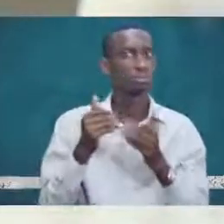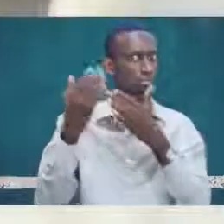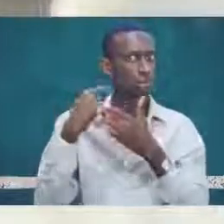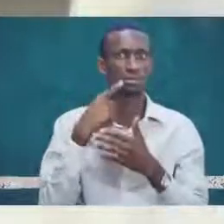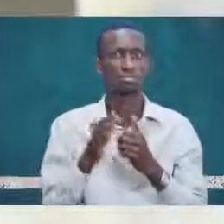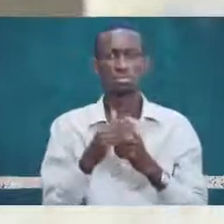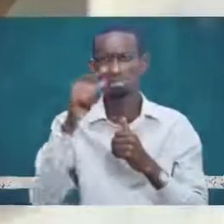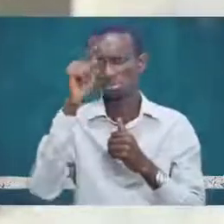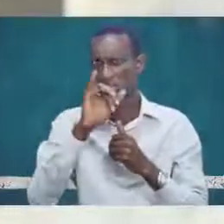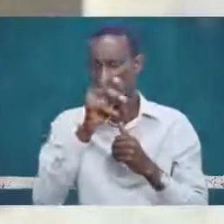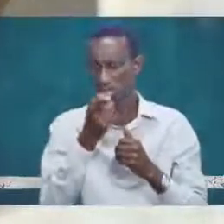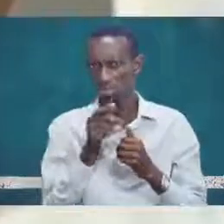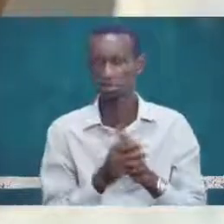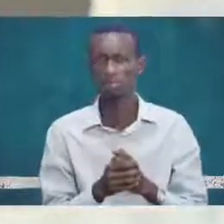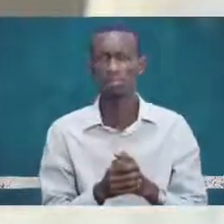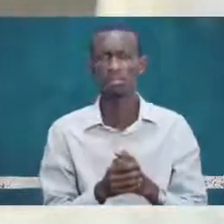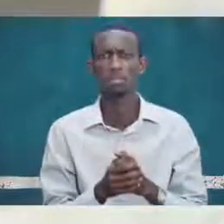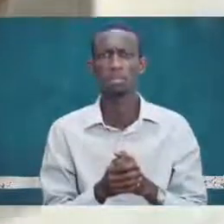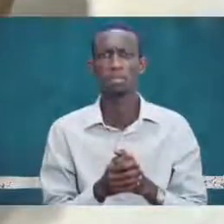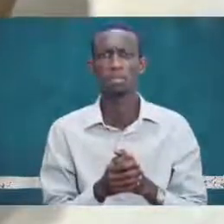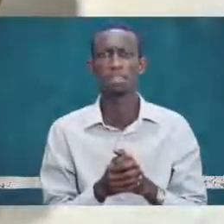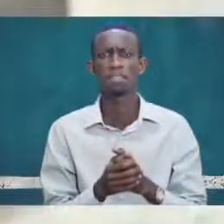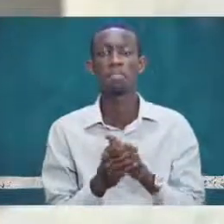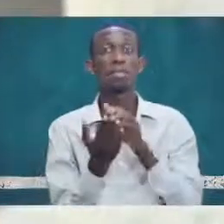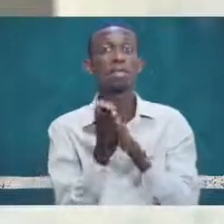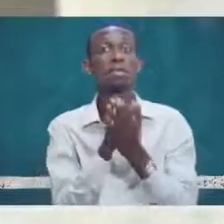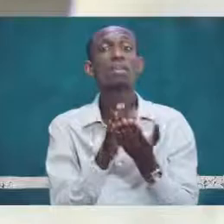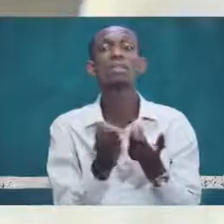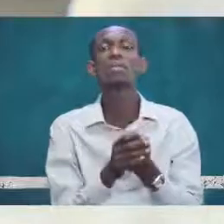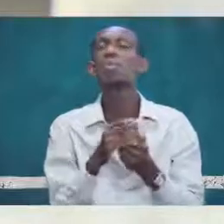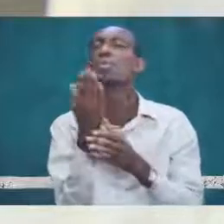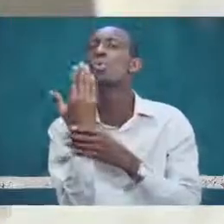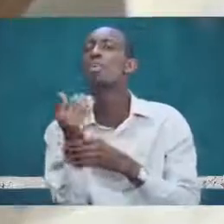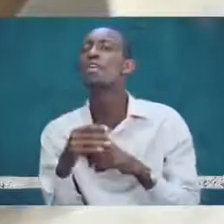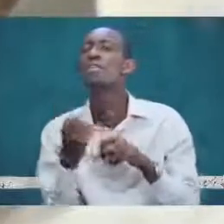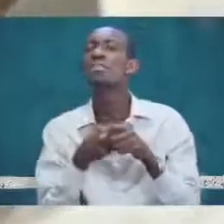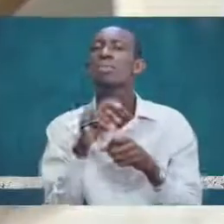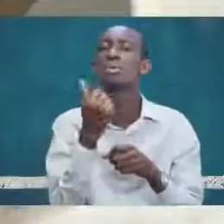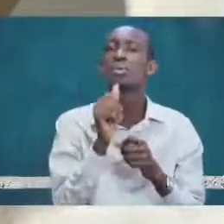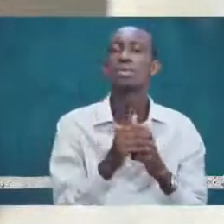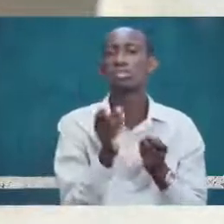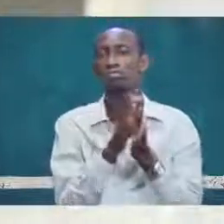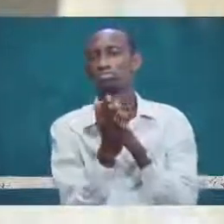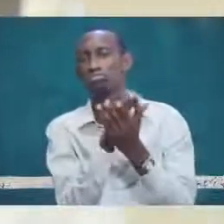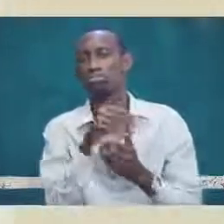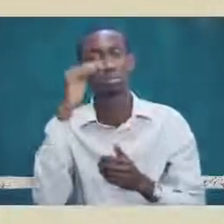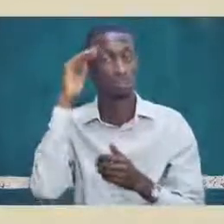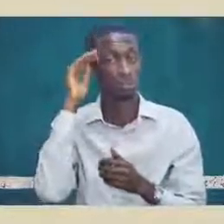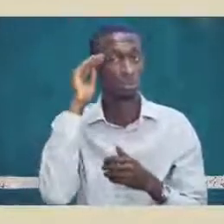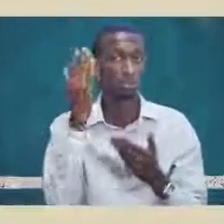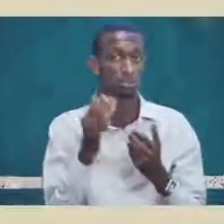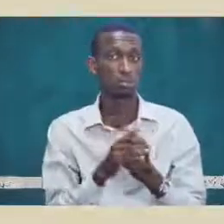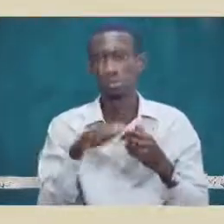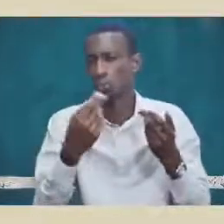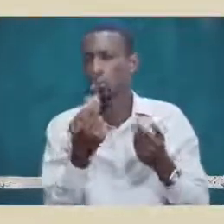seen in zinc carbonate, turns the litmus paper, the bluish purple litmus paper to